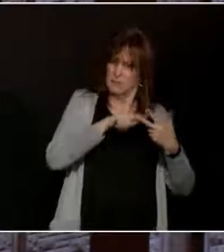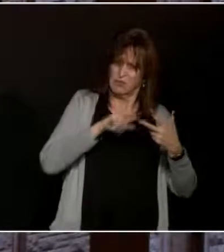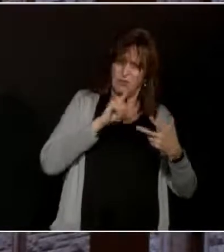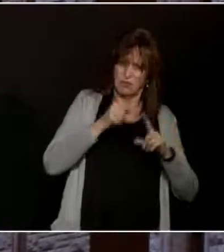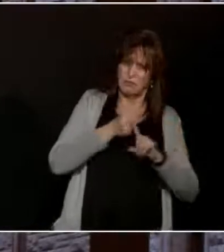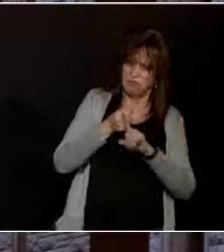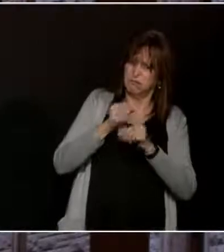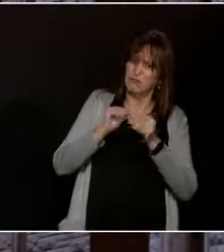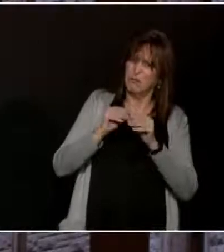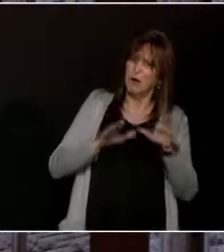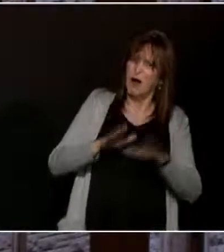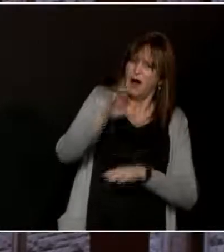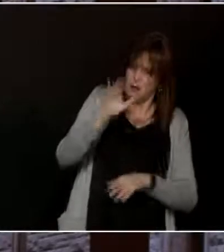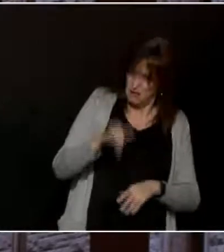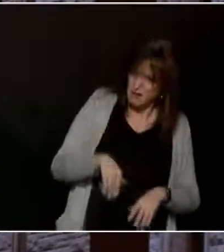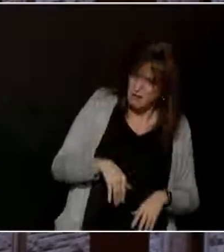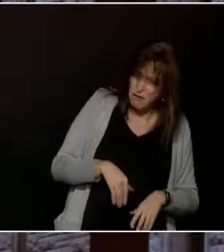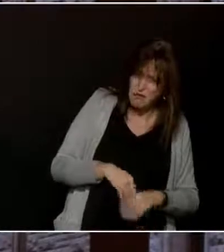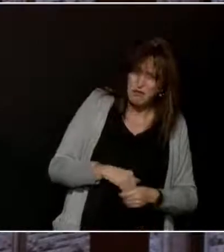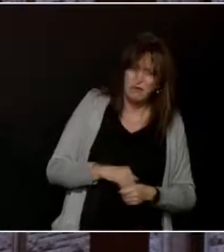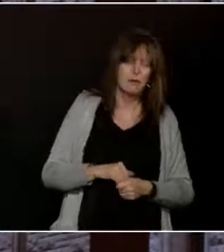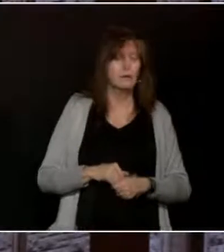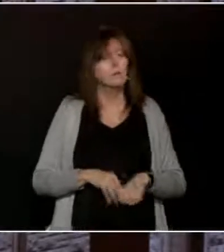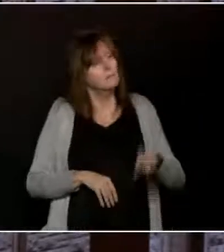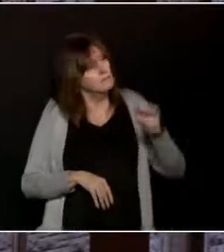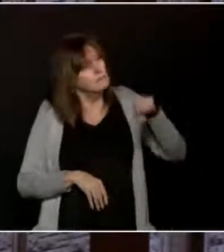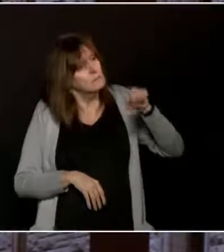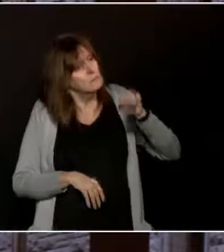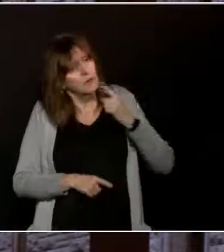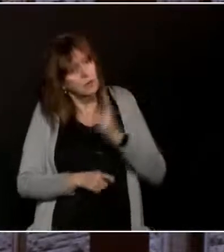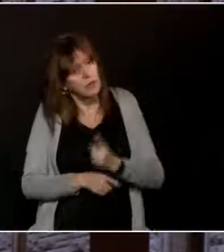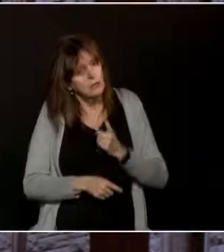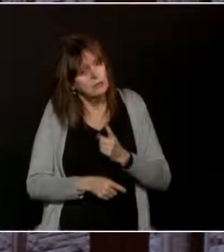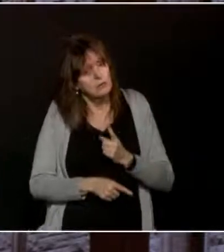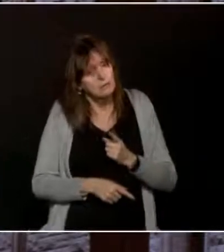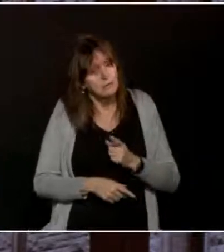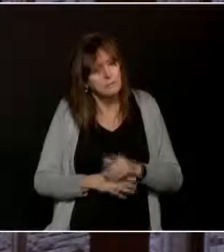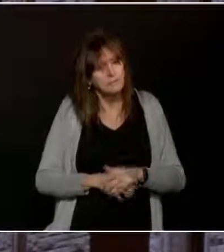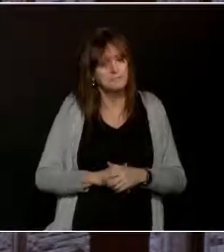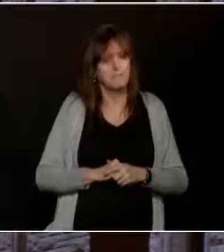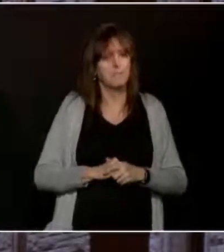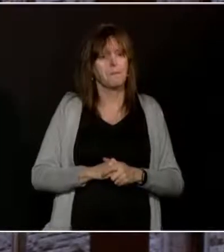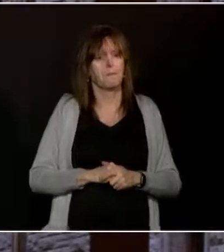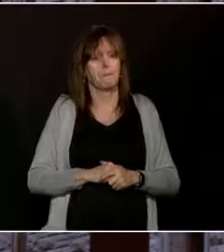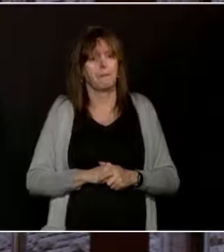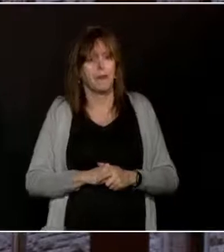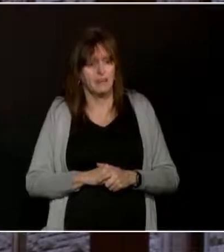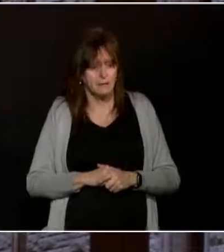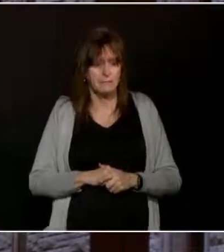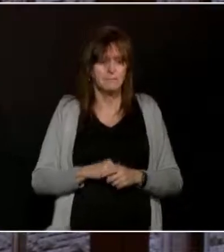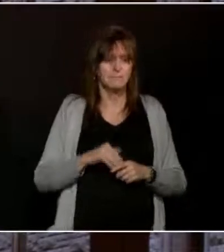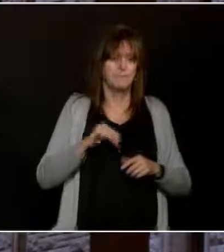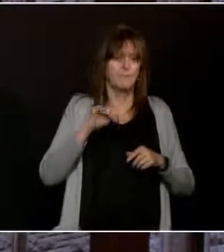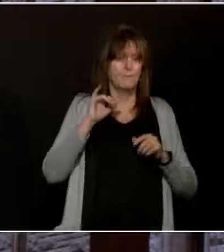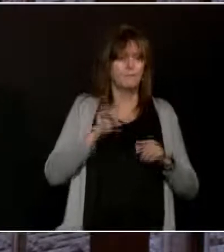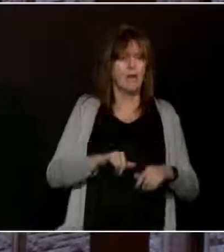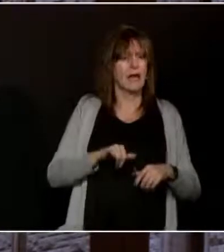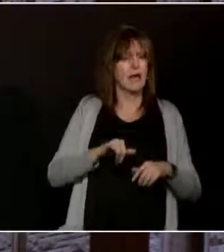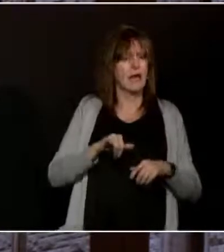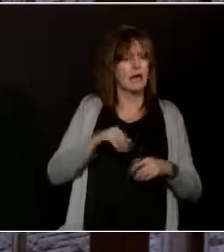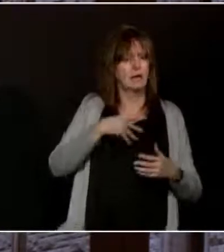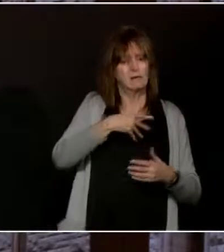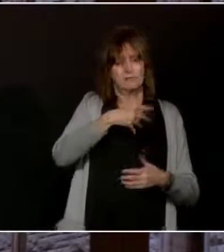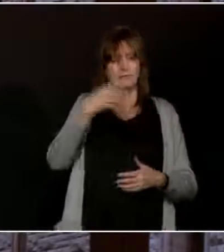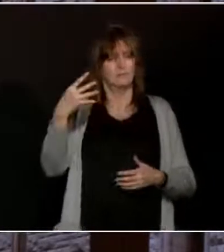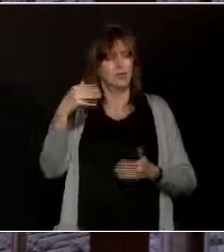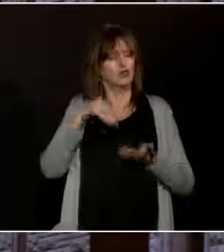So, yeah, you're correct. If you look at even the charts from Dr. Brown's presentation a week ago, and there's one that shows